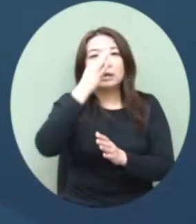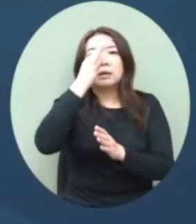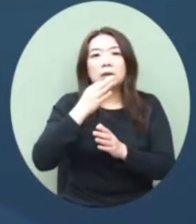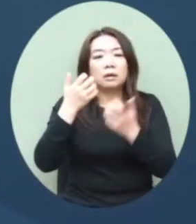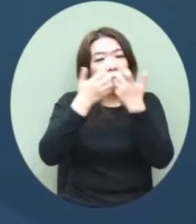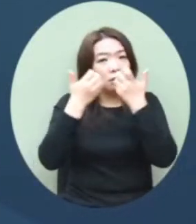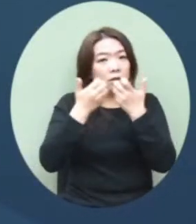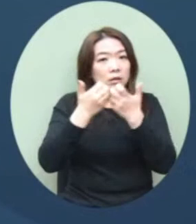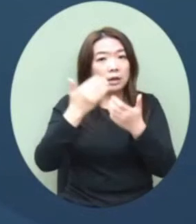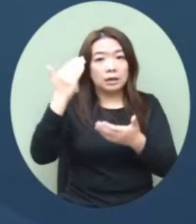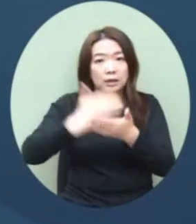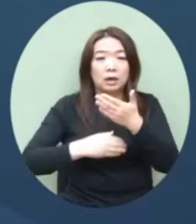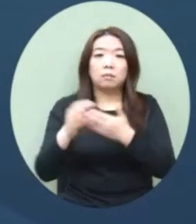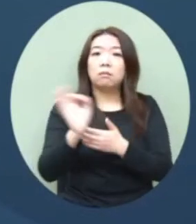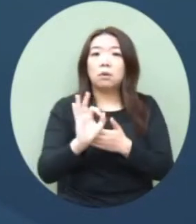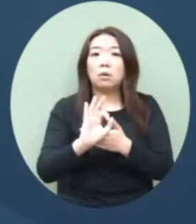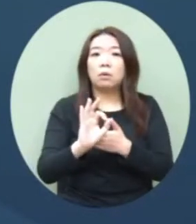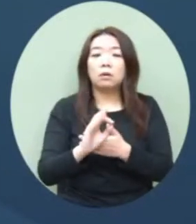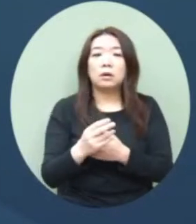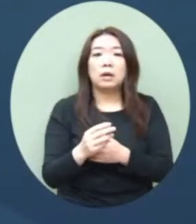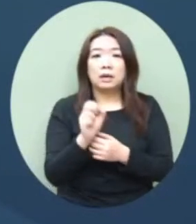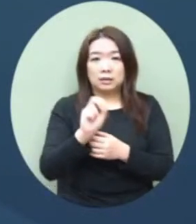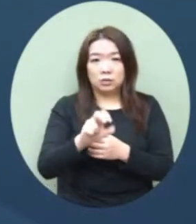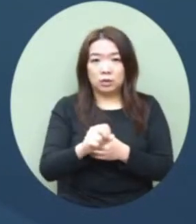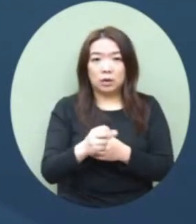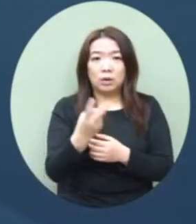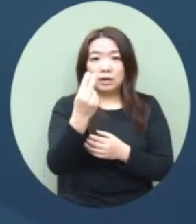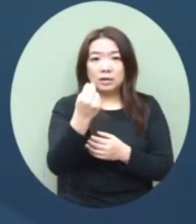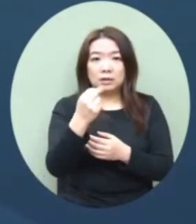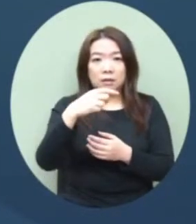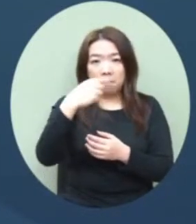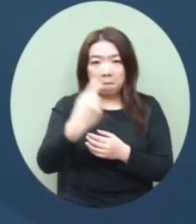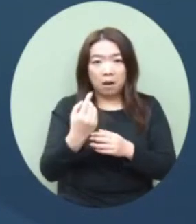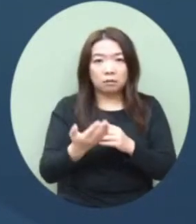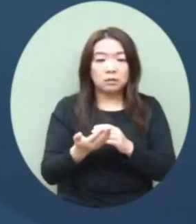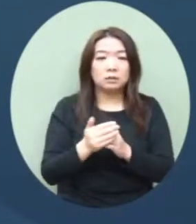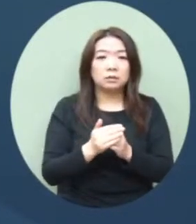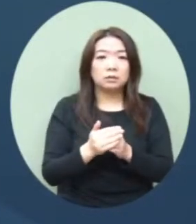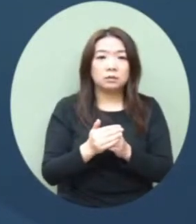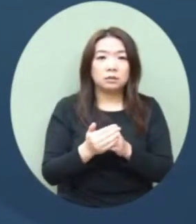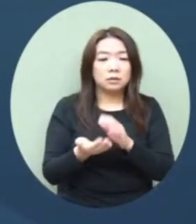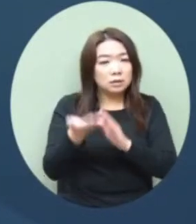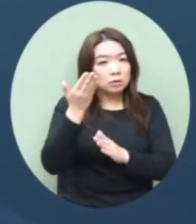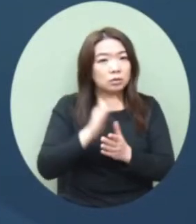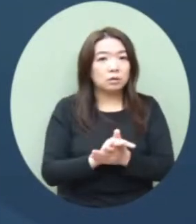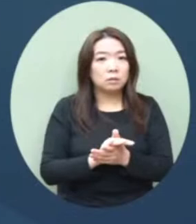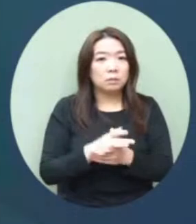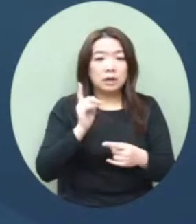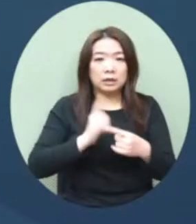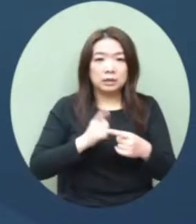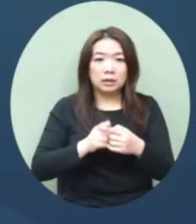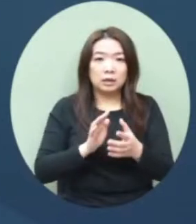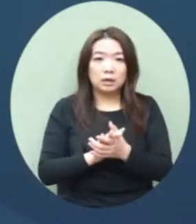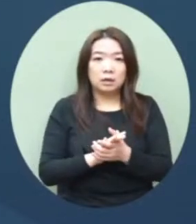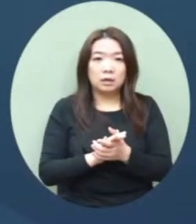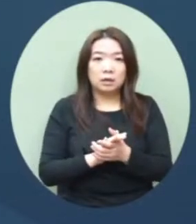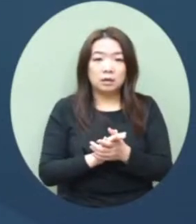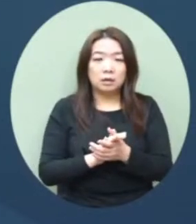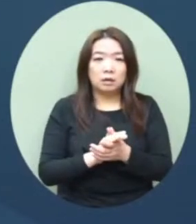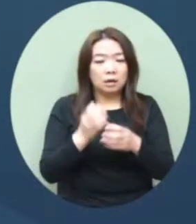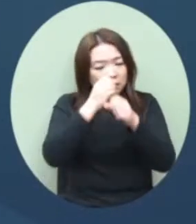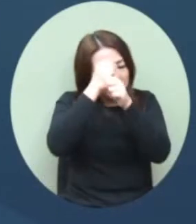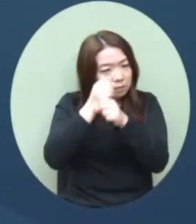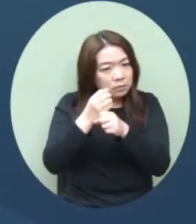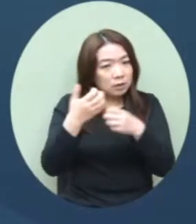the community is lower, but the total number of tests done per day is not lower. We're doing